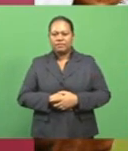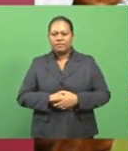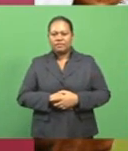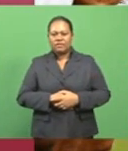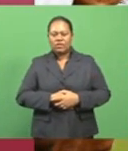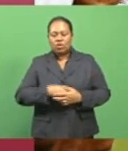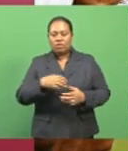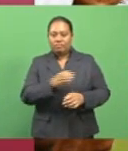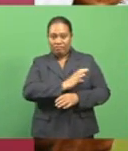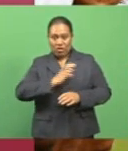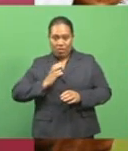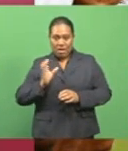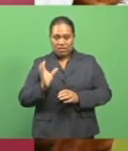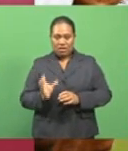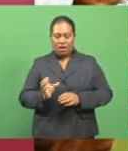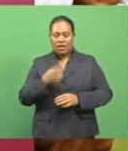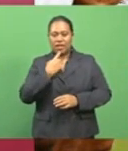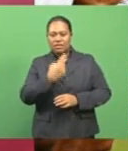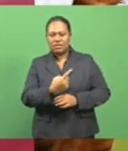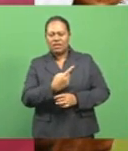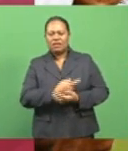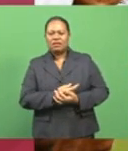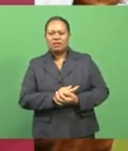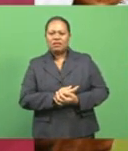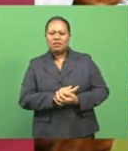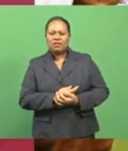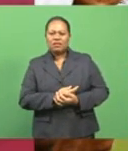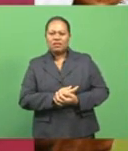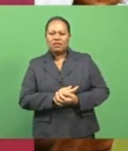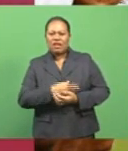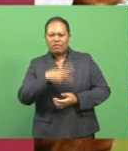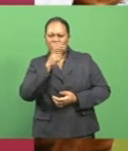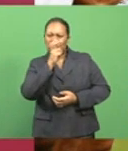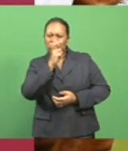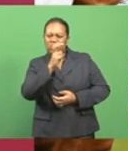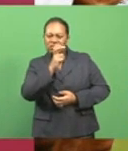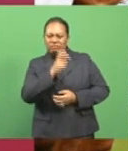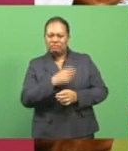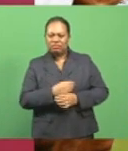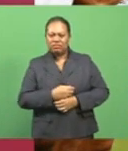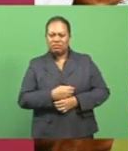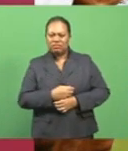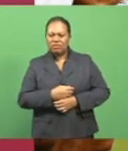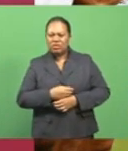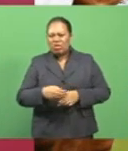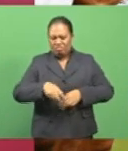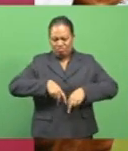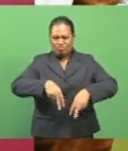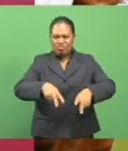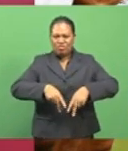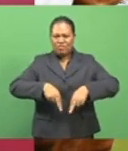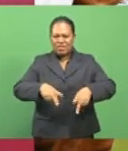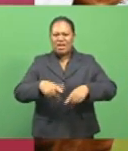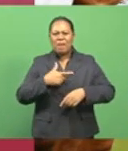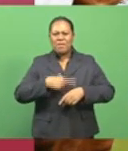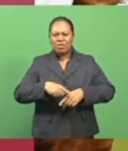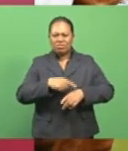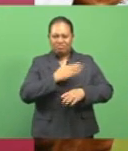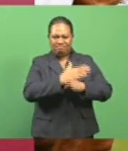and I think once the restrictions on movement in terms of border